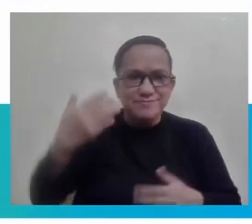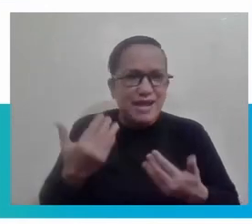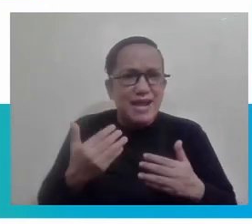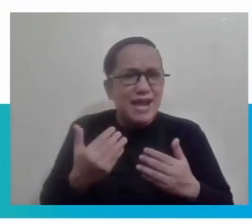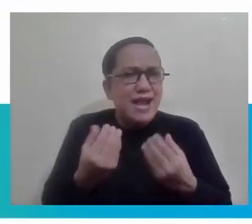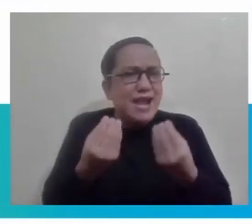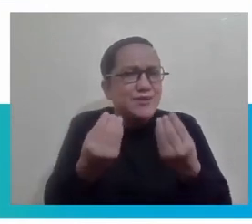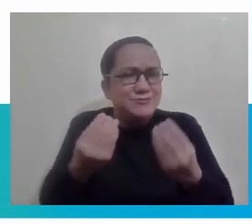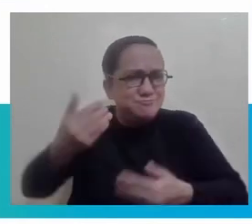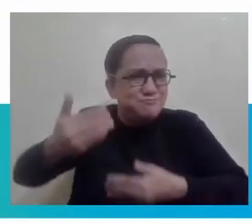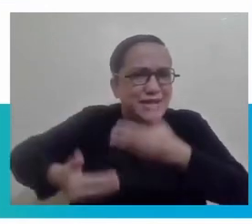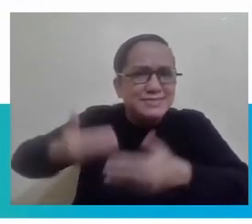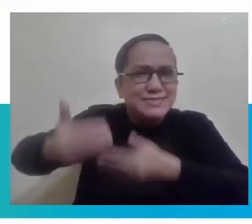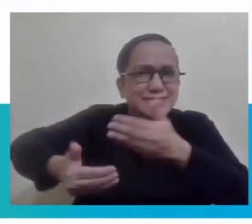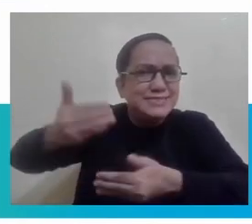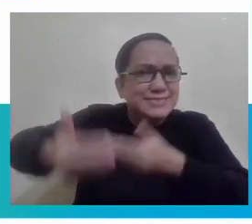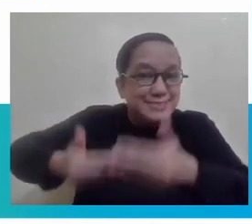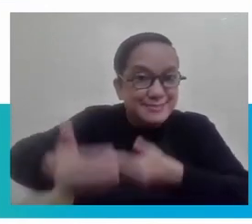And in the second area,